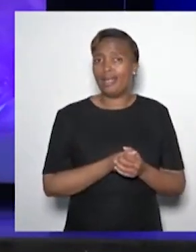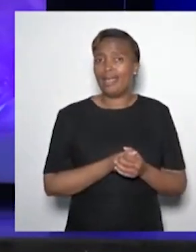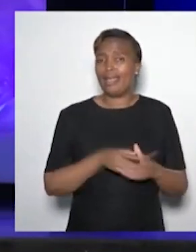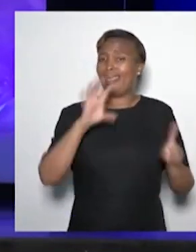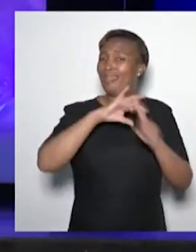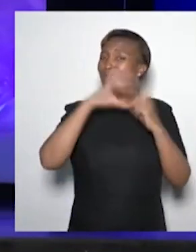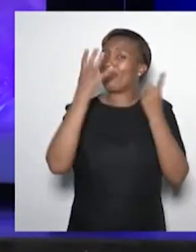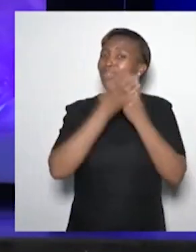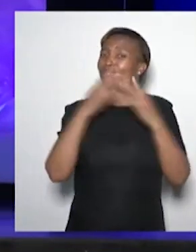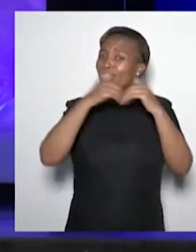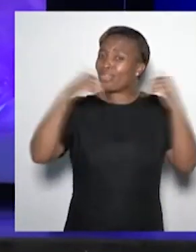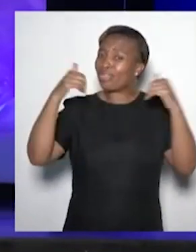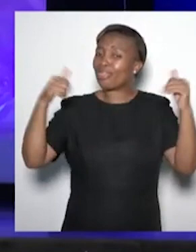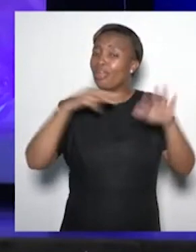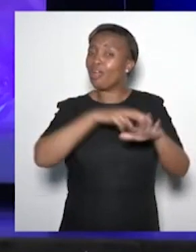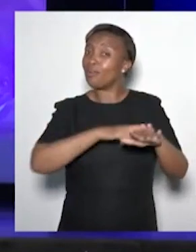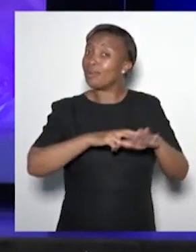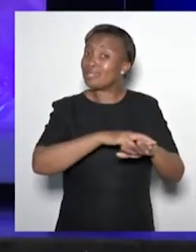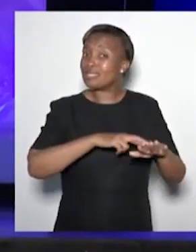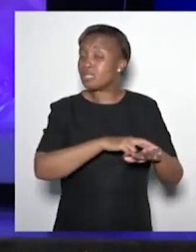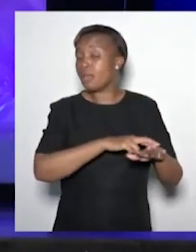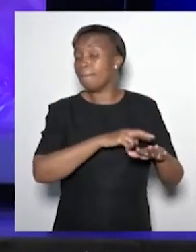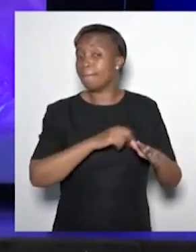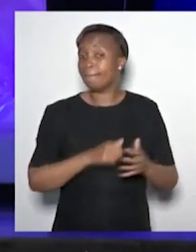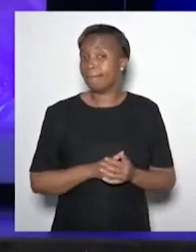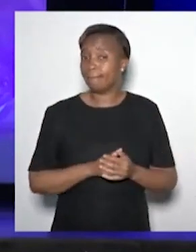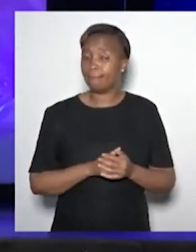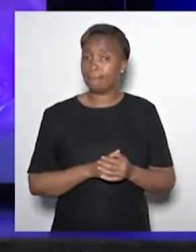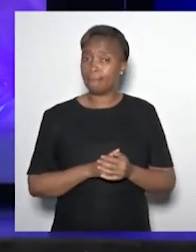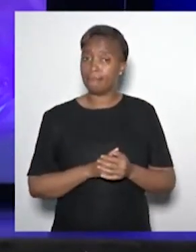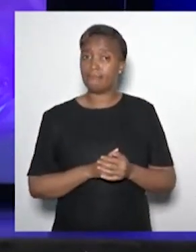Tribalism. Racism.